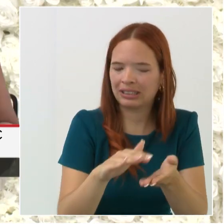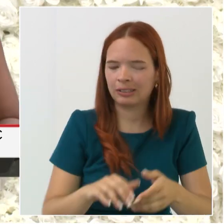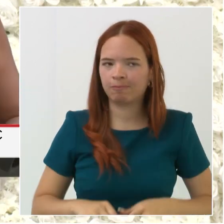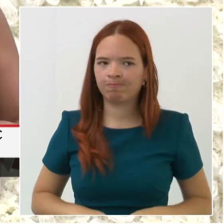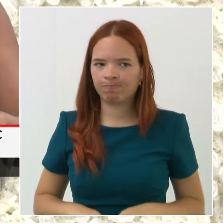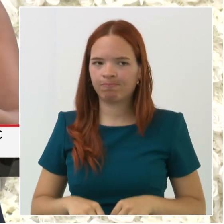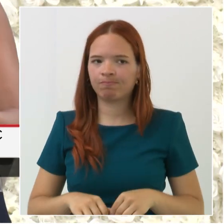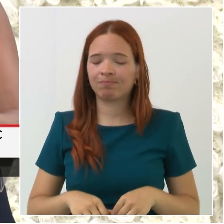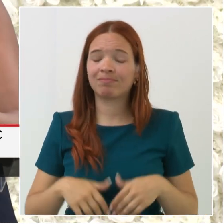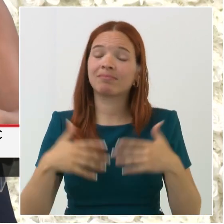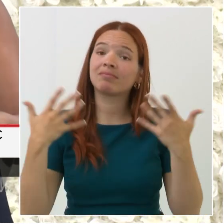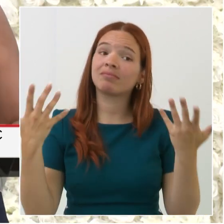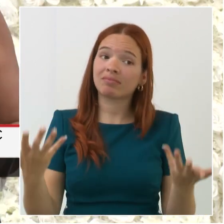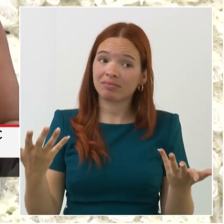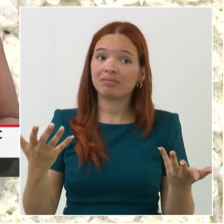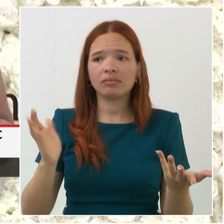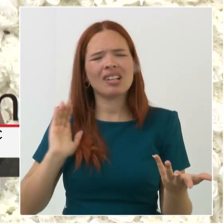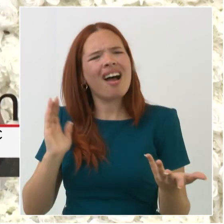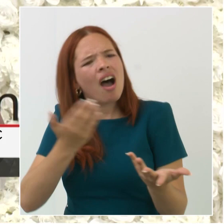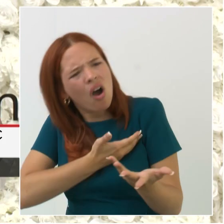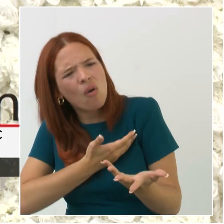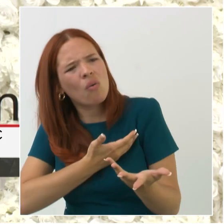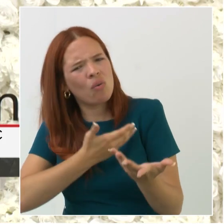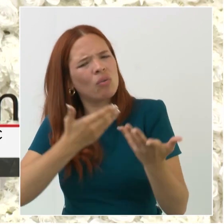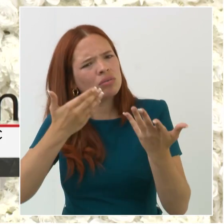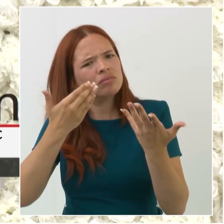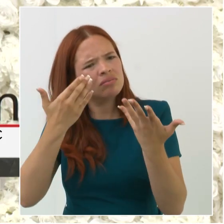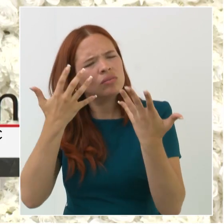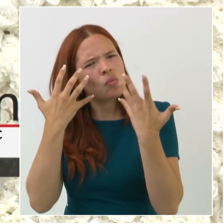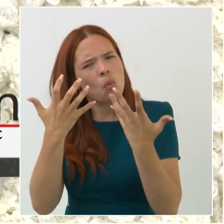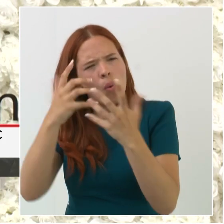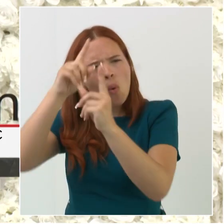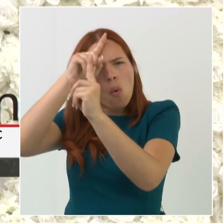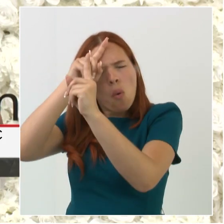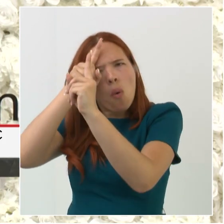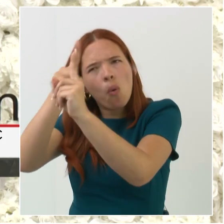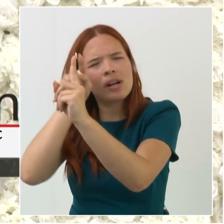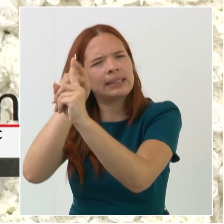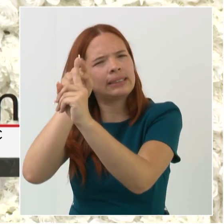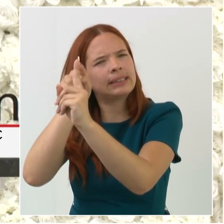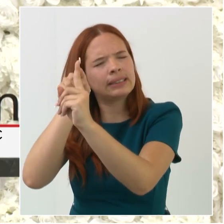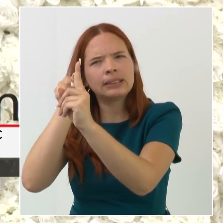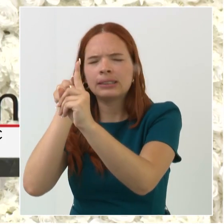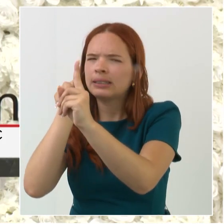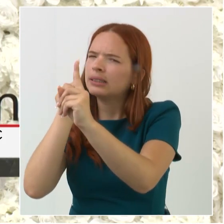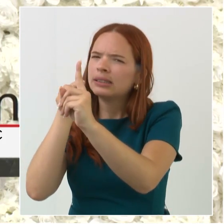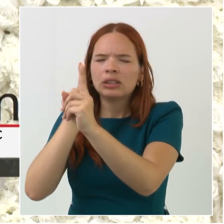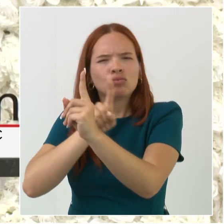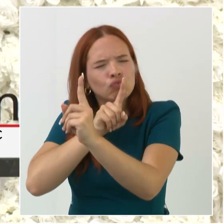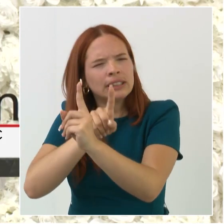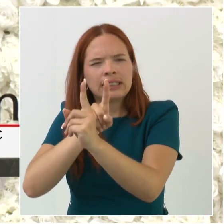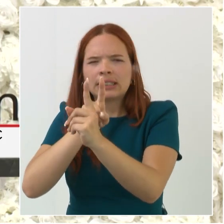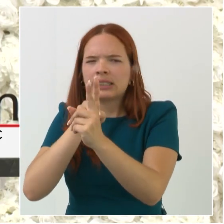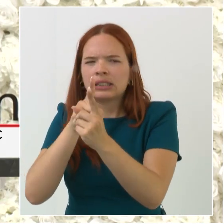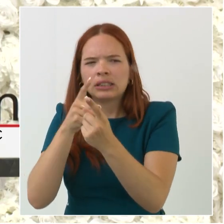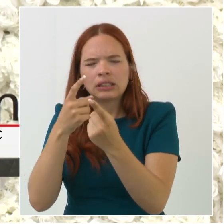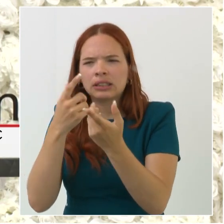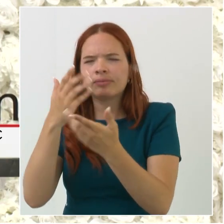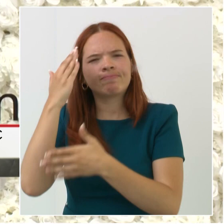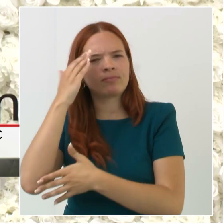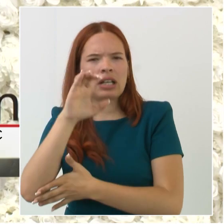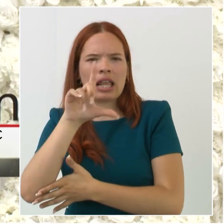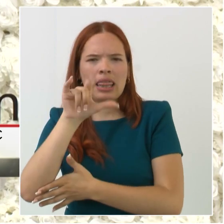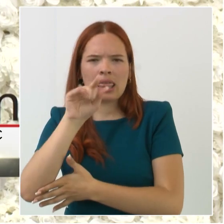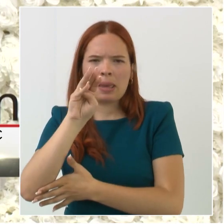our belief that being a climate-ready city that was on the cutting edge of many initiatives would